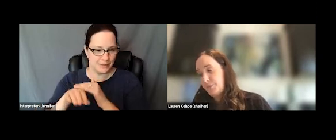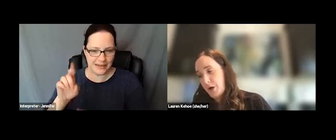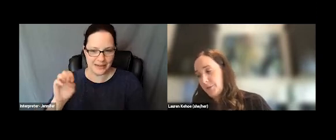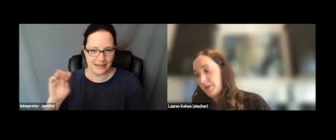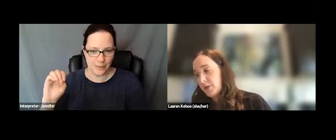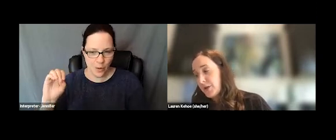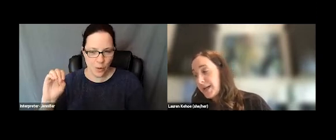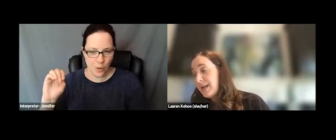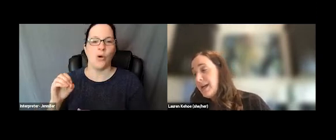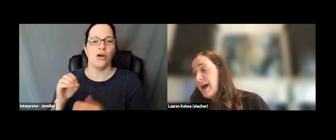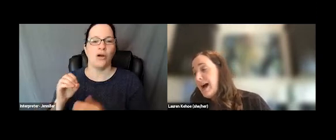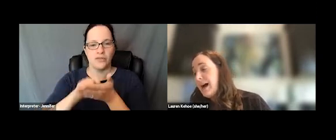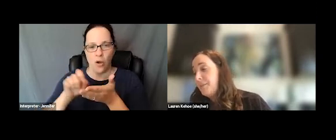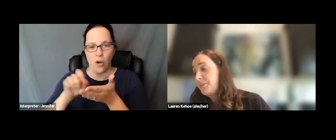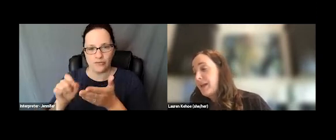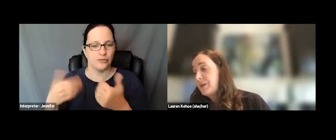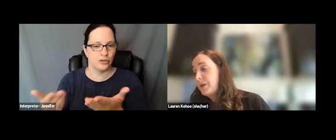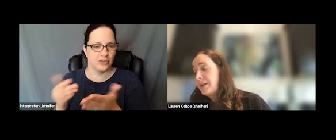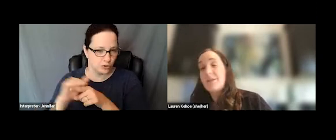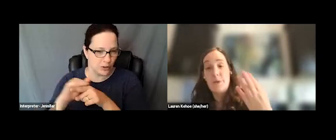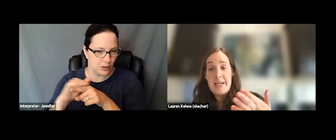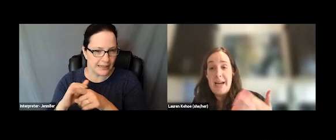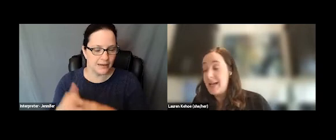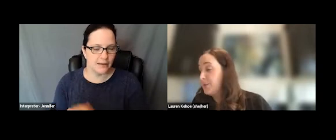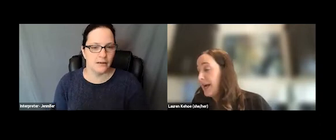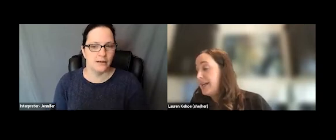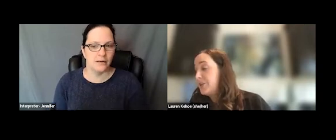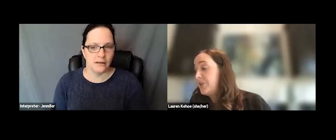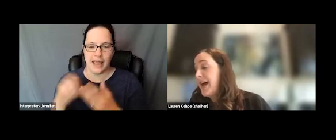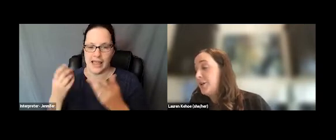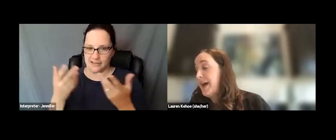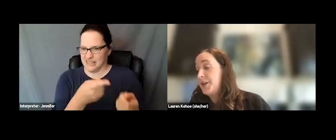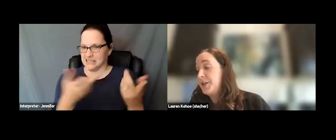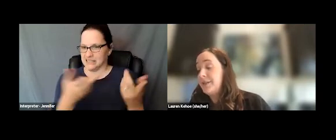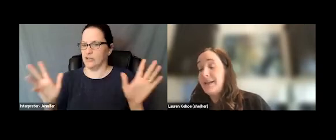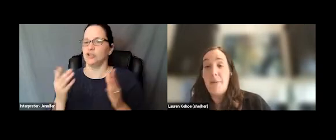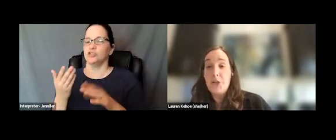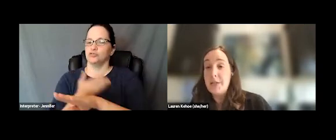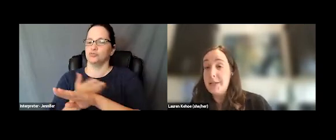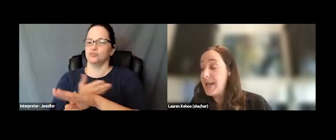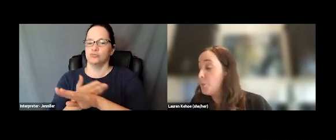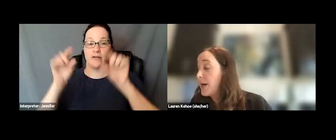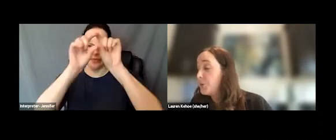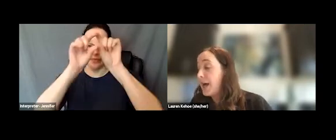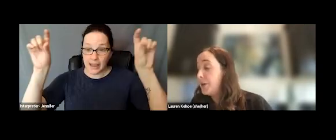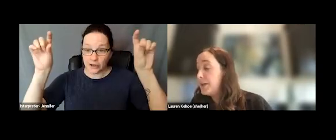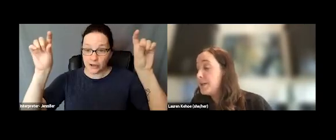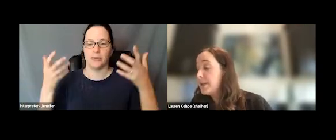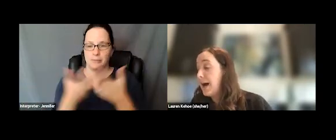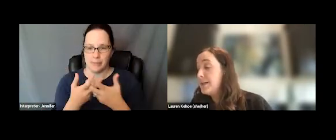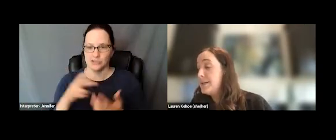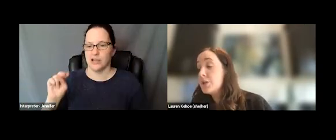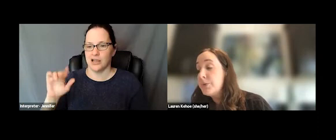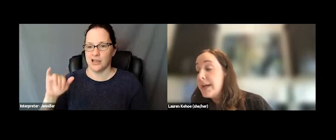was offered part of the training and it was remediated, right? And so the header banner now matches NYU